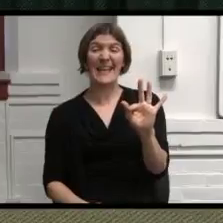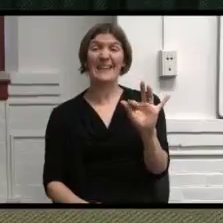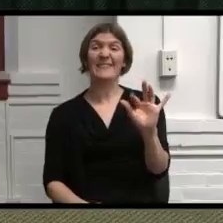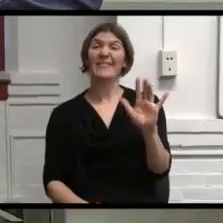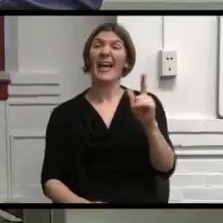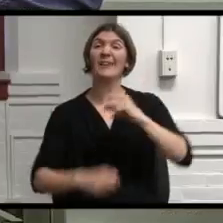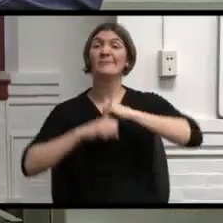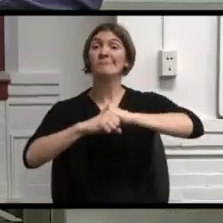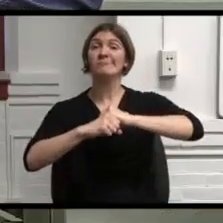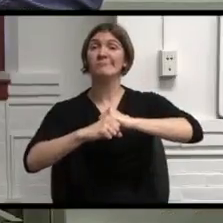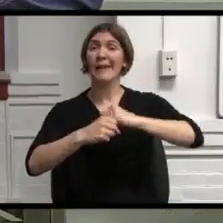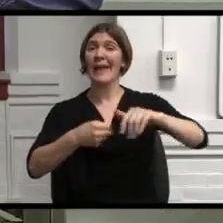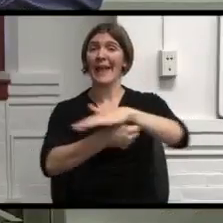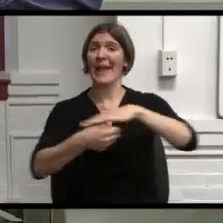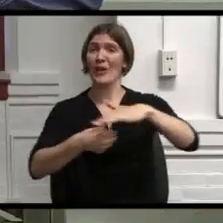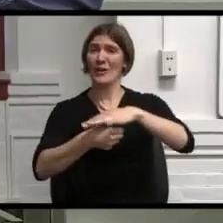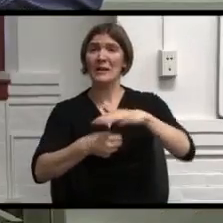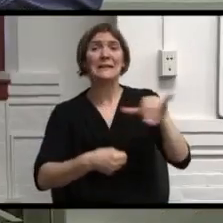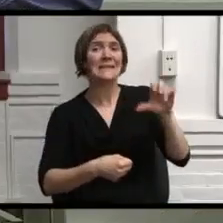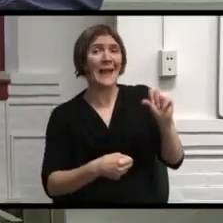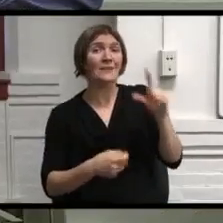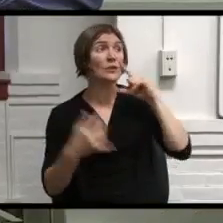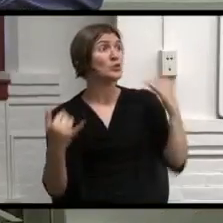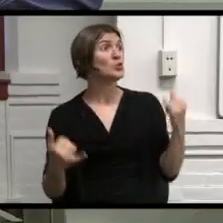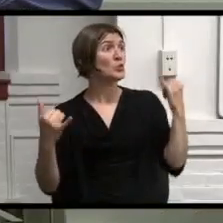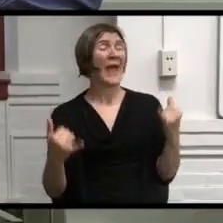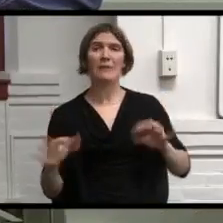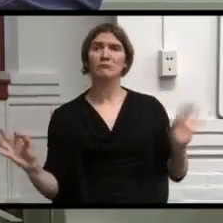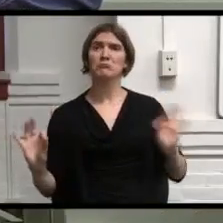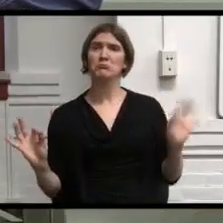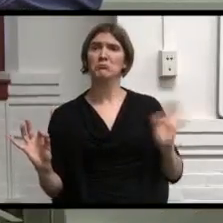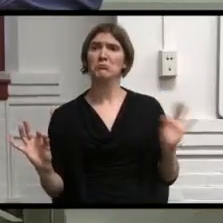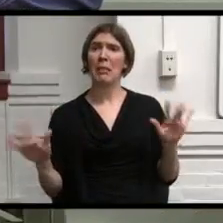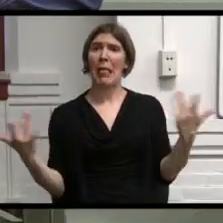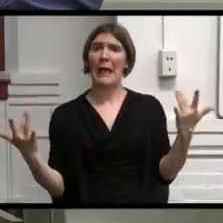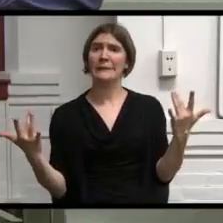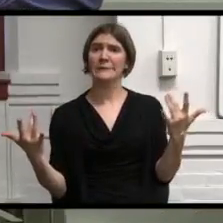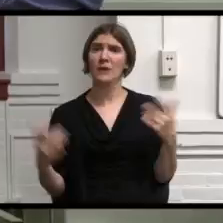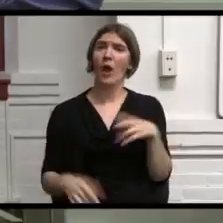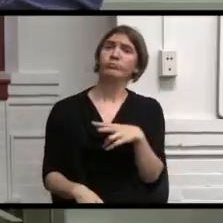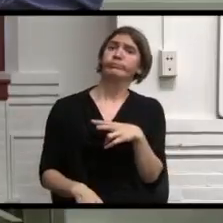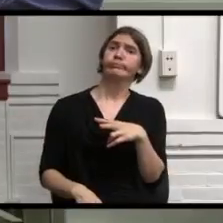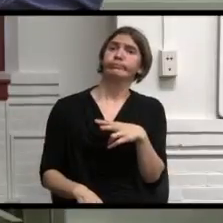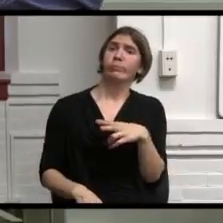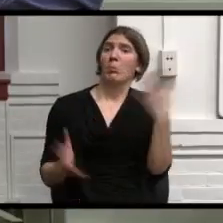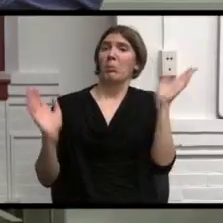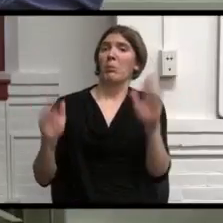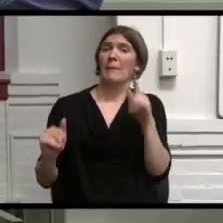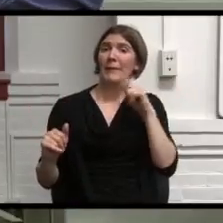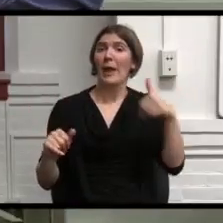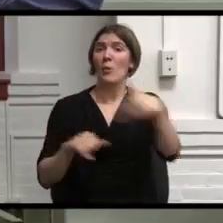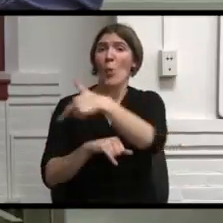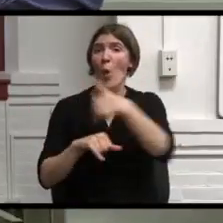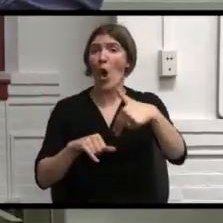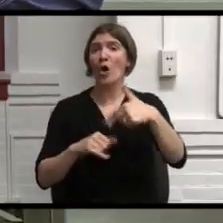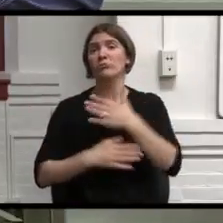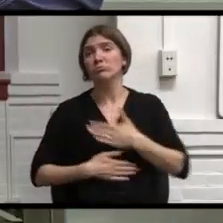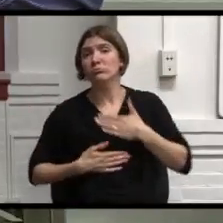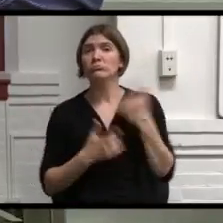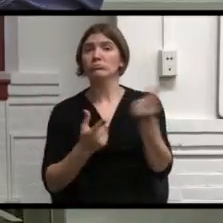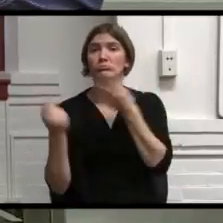area that's under normal conditions such as today, passive open space that Exactly. people can use for recreation.